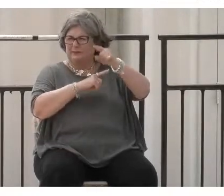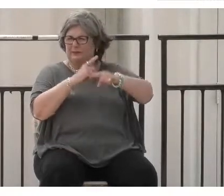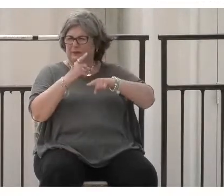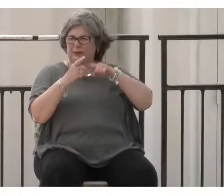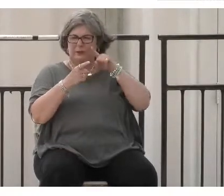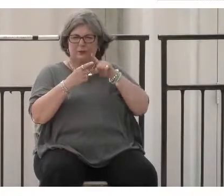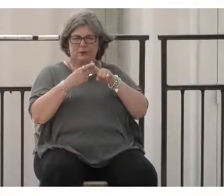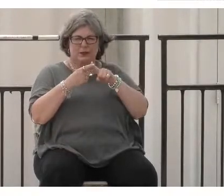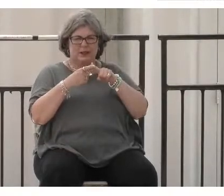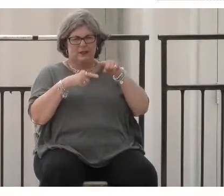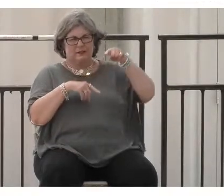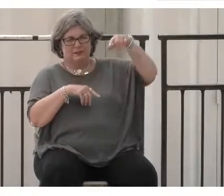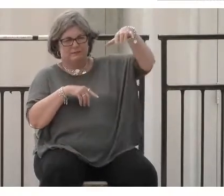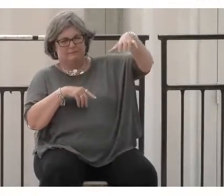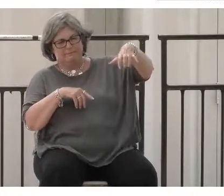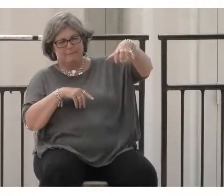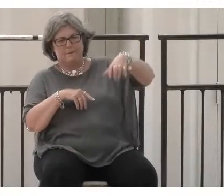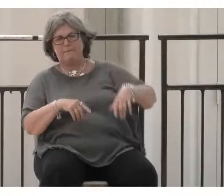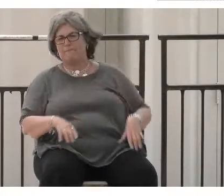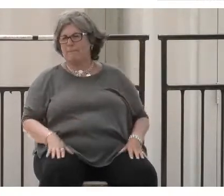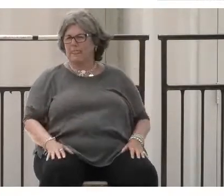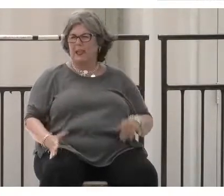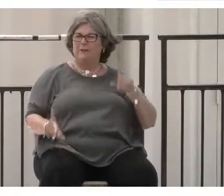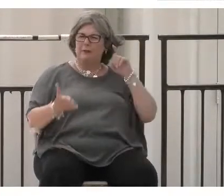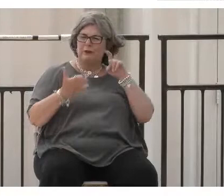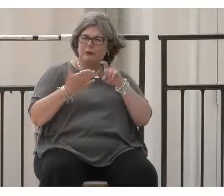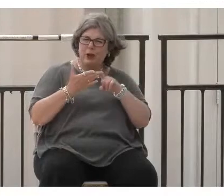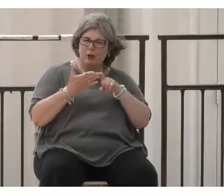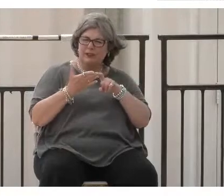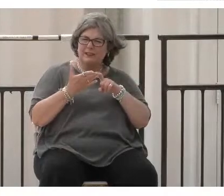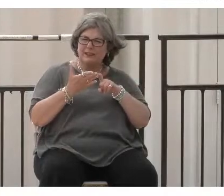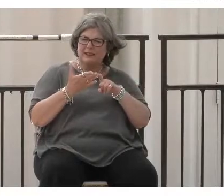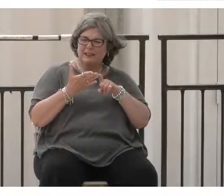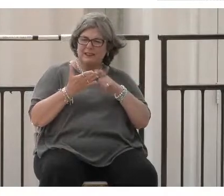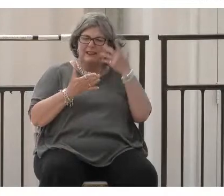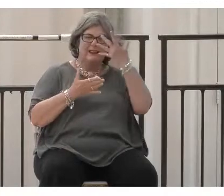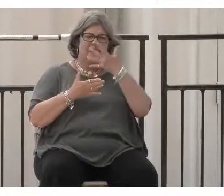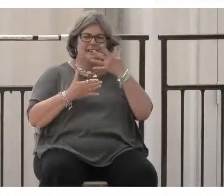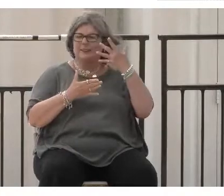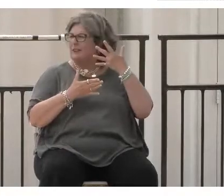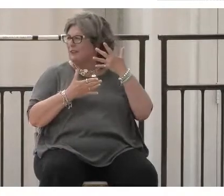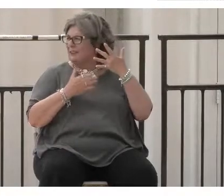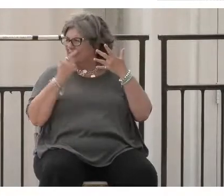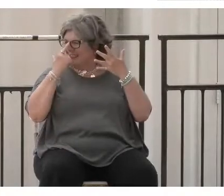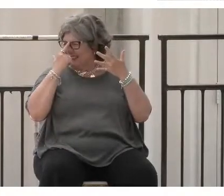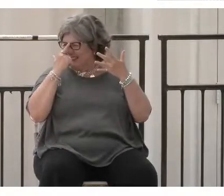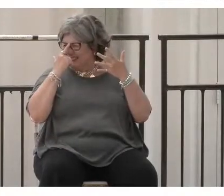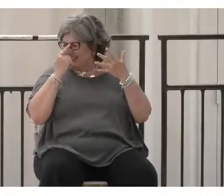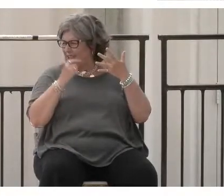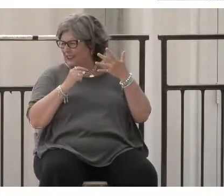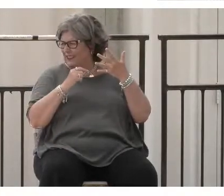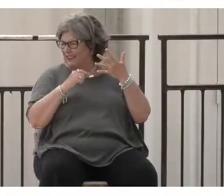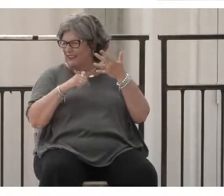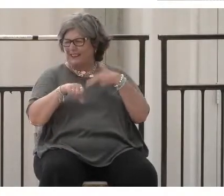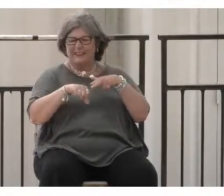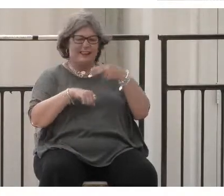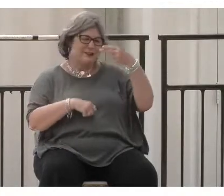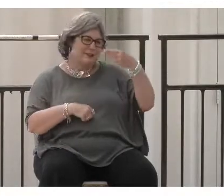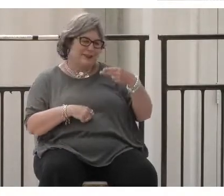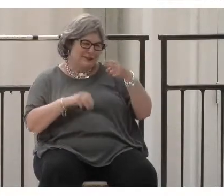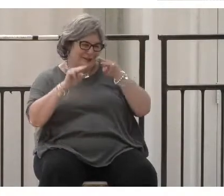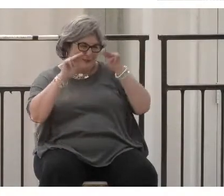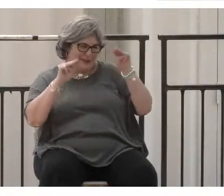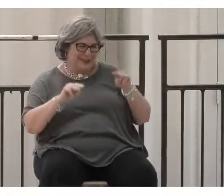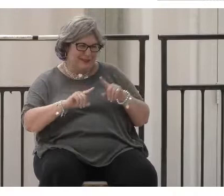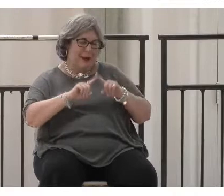sits in the mall itself. So if you see it, you're going to see it's slightly off. It looks like it's pointing towards the Natural History Museum, but having